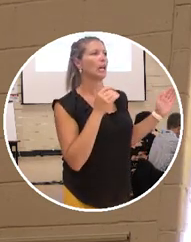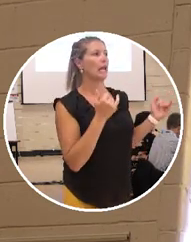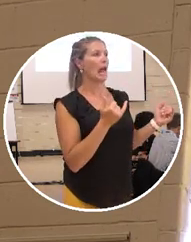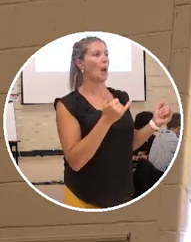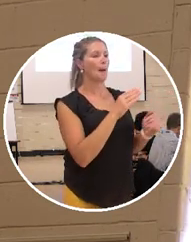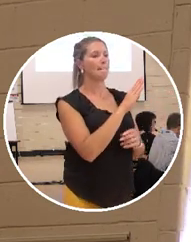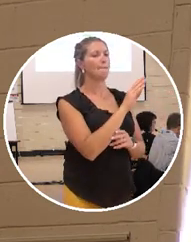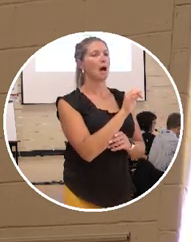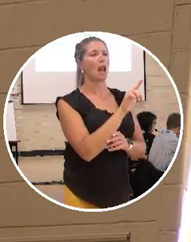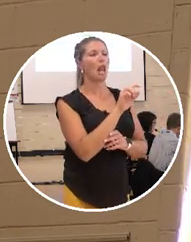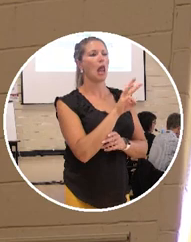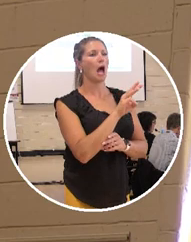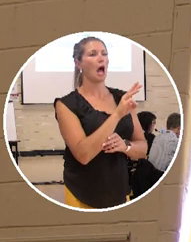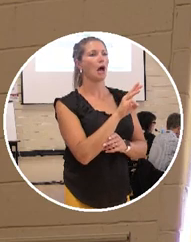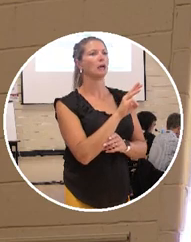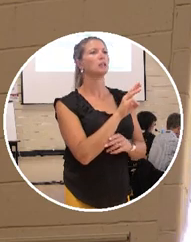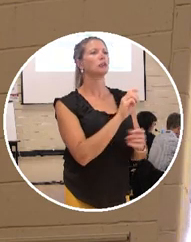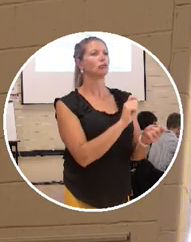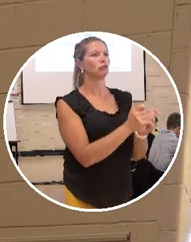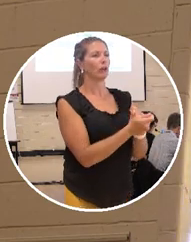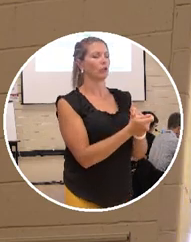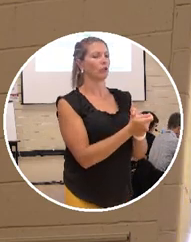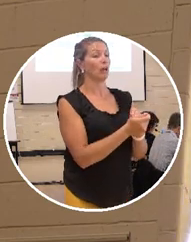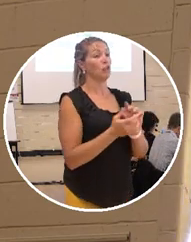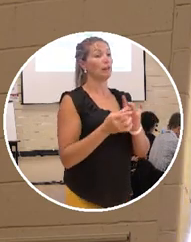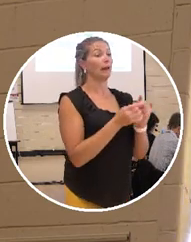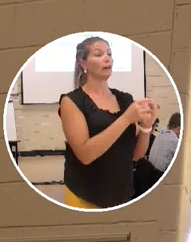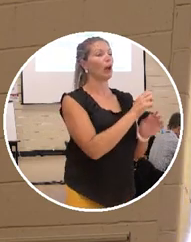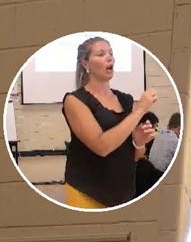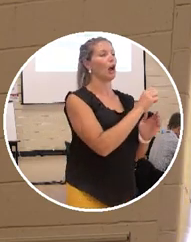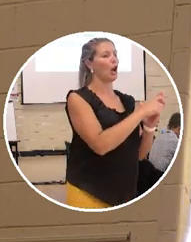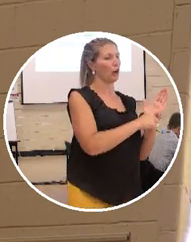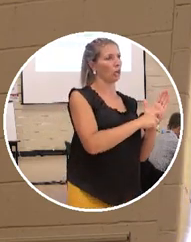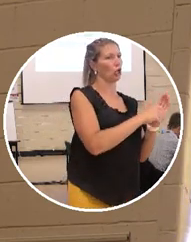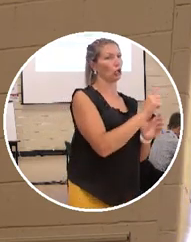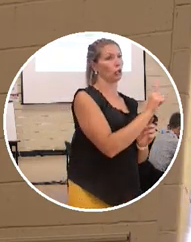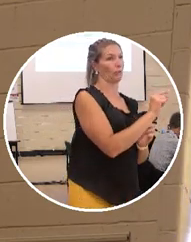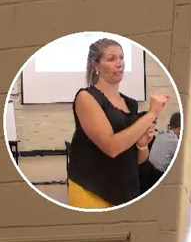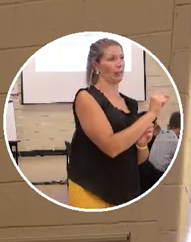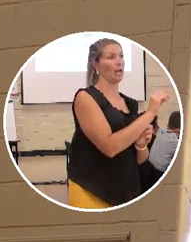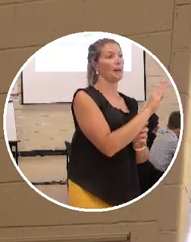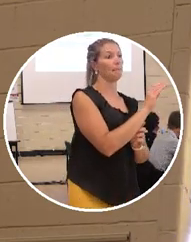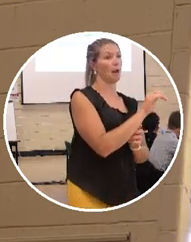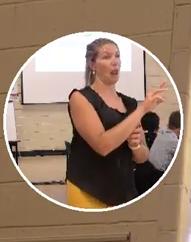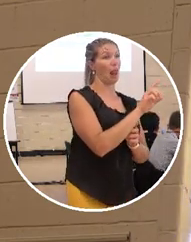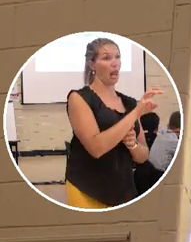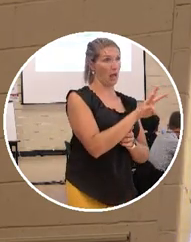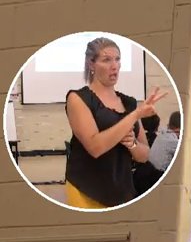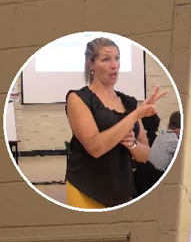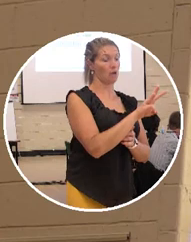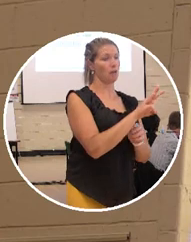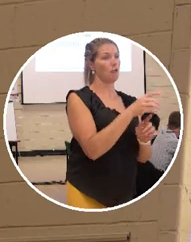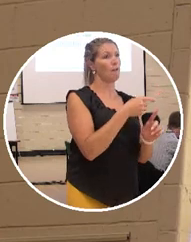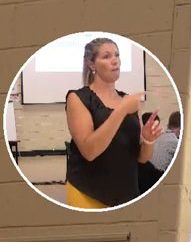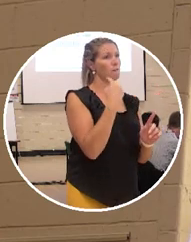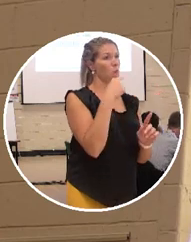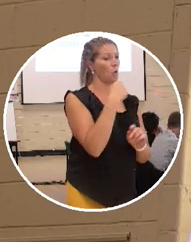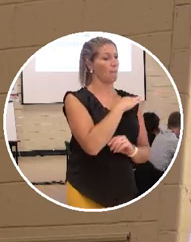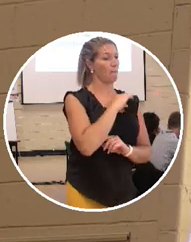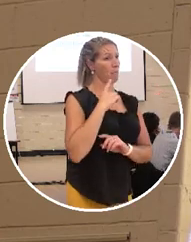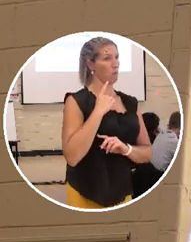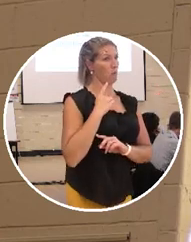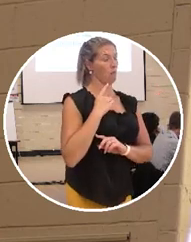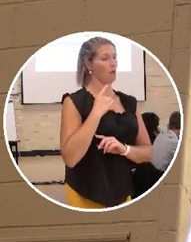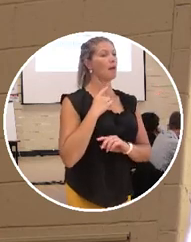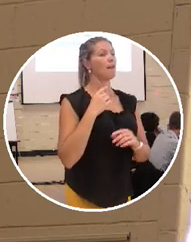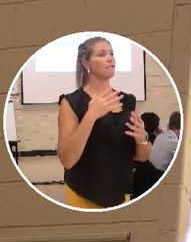In accordance with Article 20, amendments to bylaws and the bylaws of the board, a notice of motion was